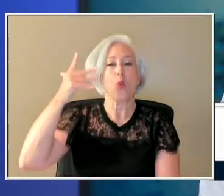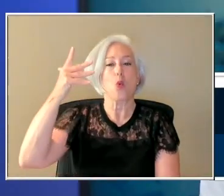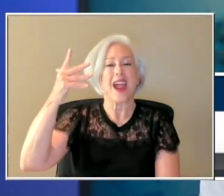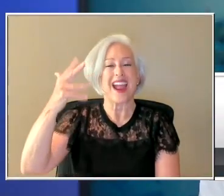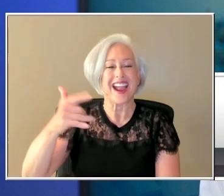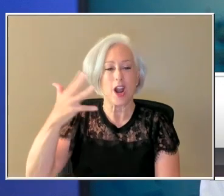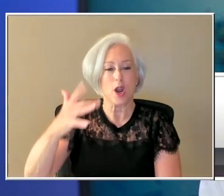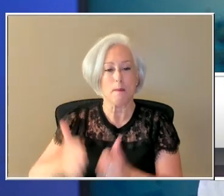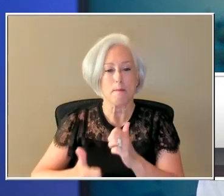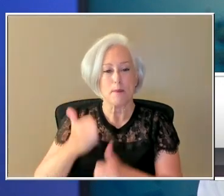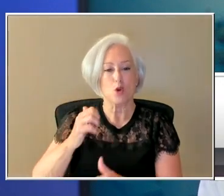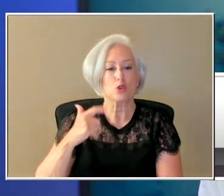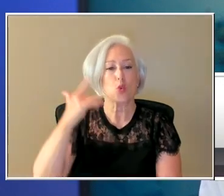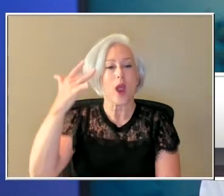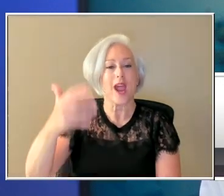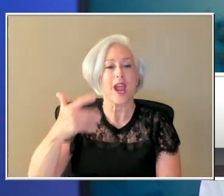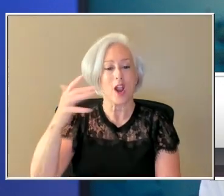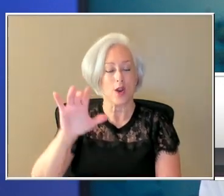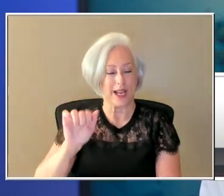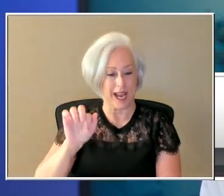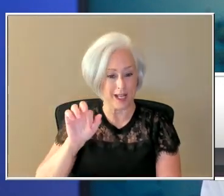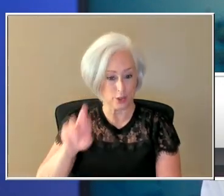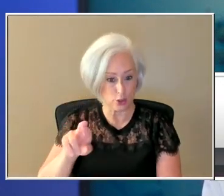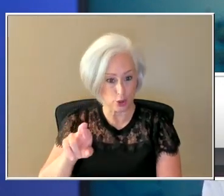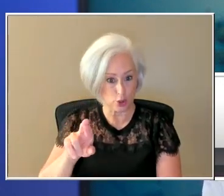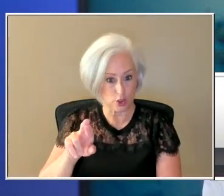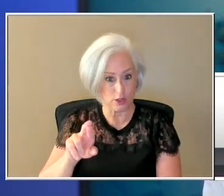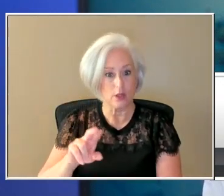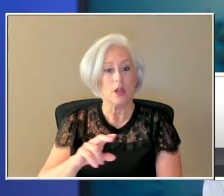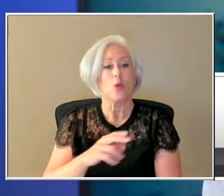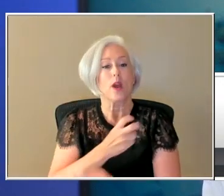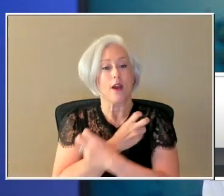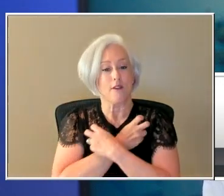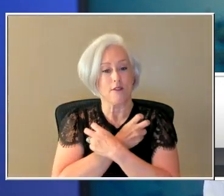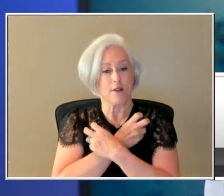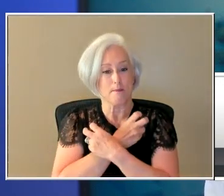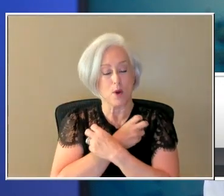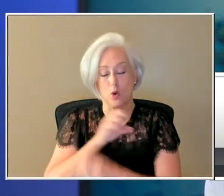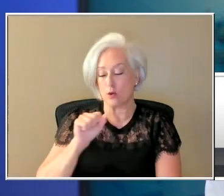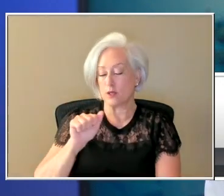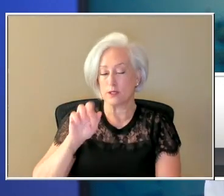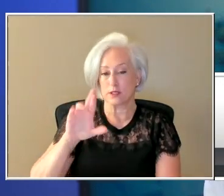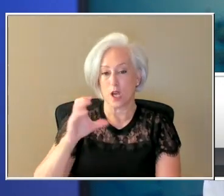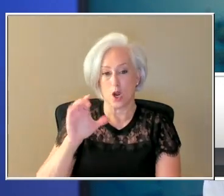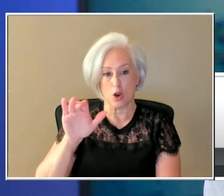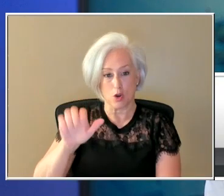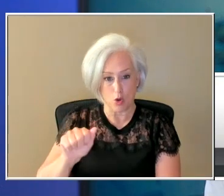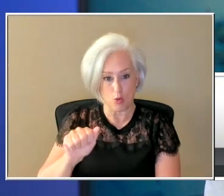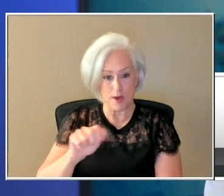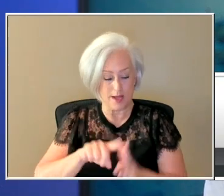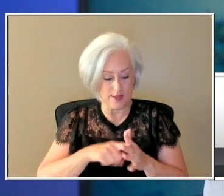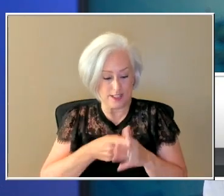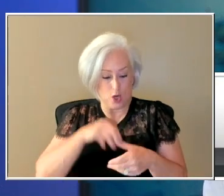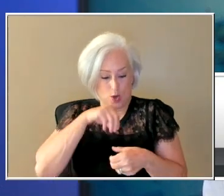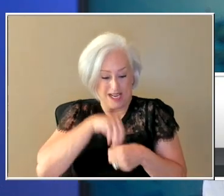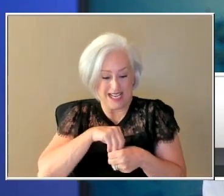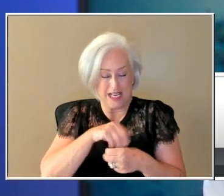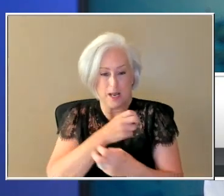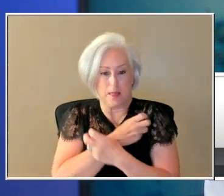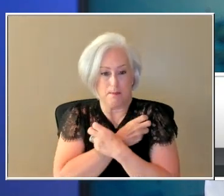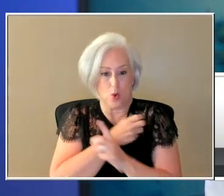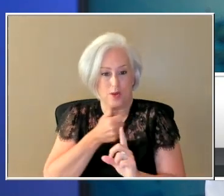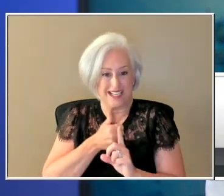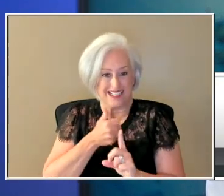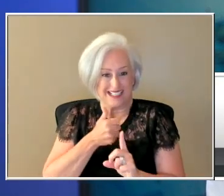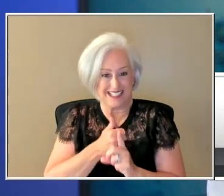cancers. There are bone sarcomas, or those cancers that originate in the bone itself, and I'm not talking about